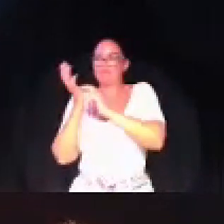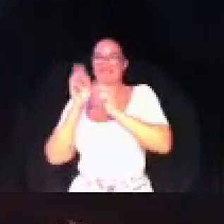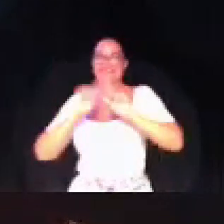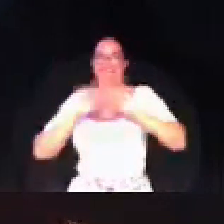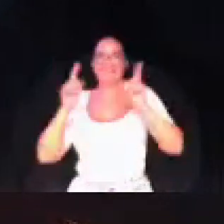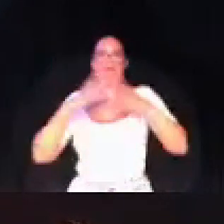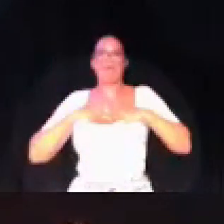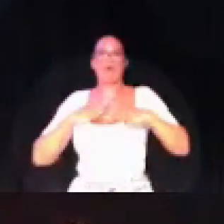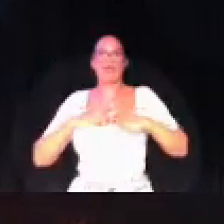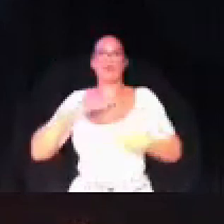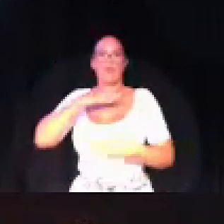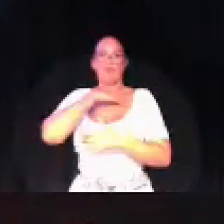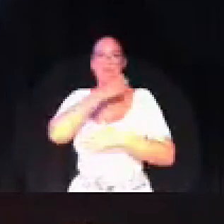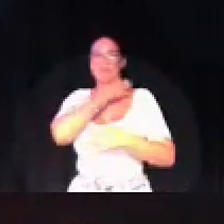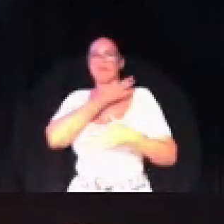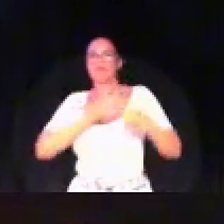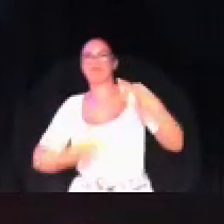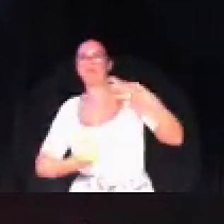that I made,